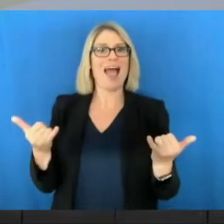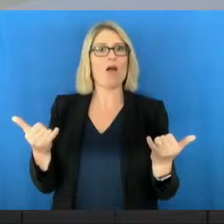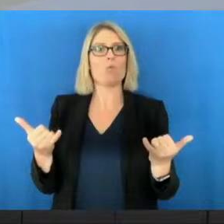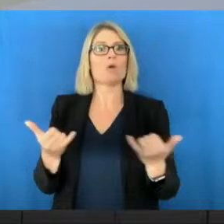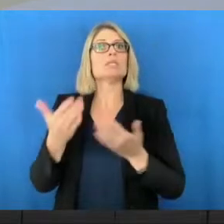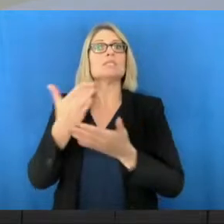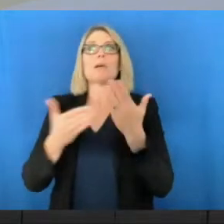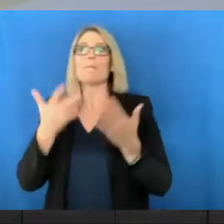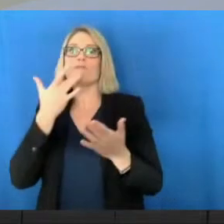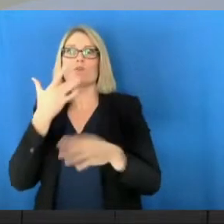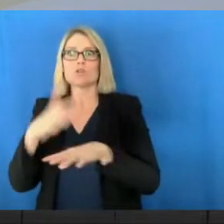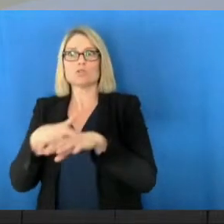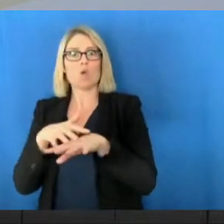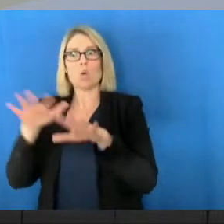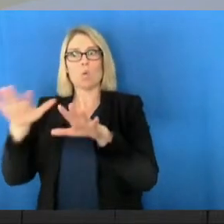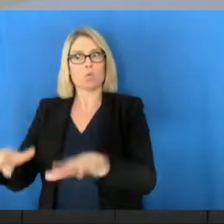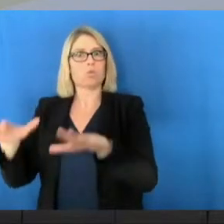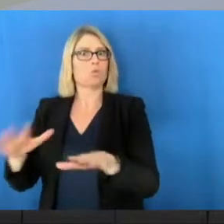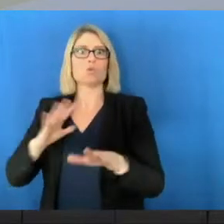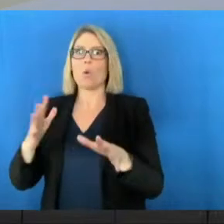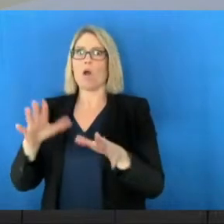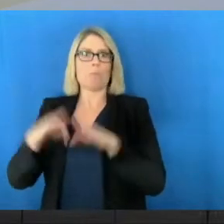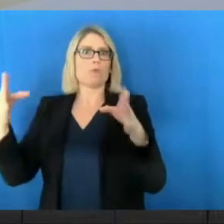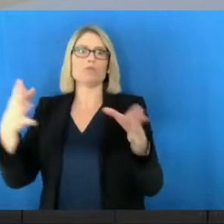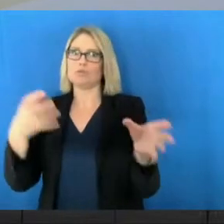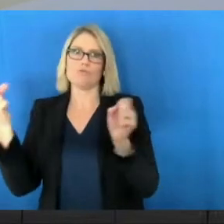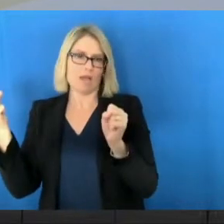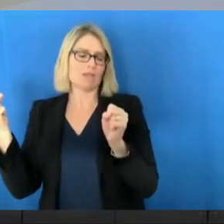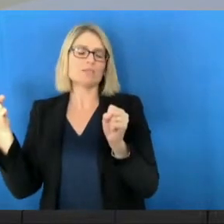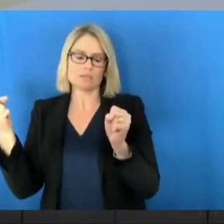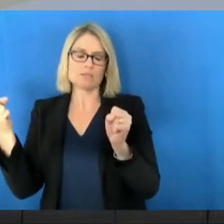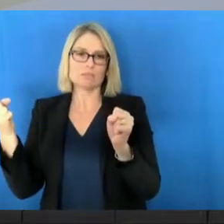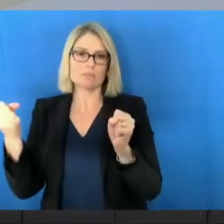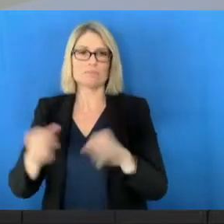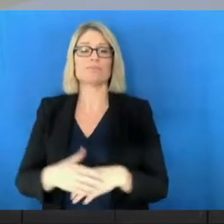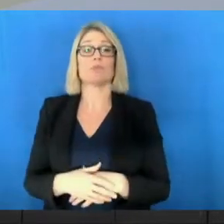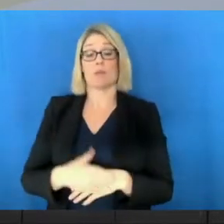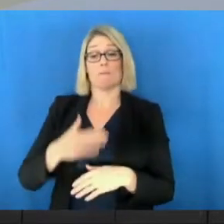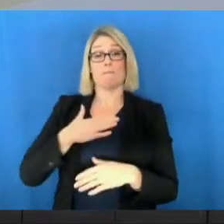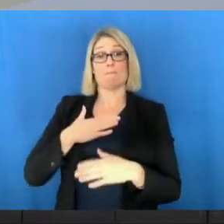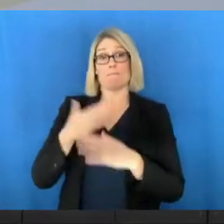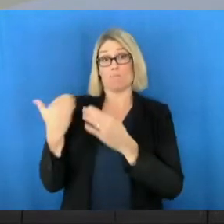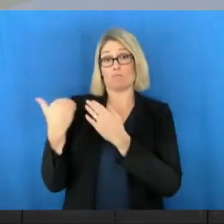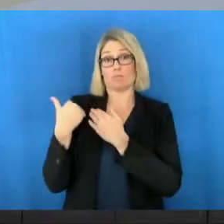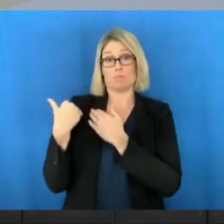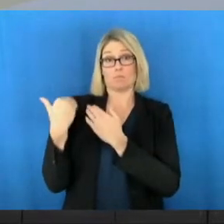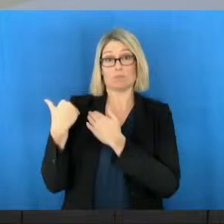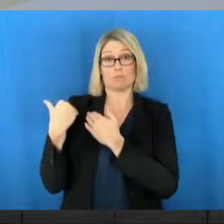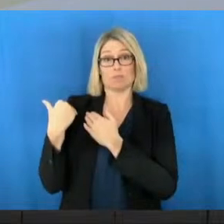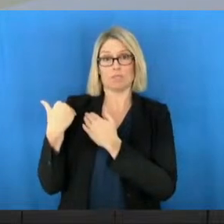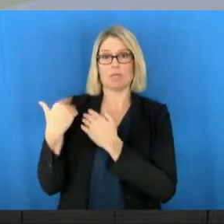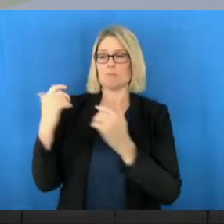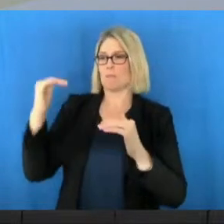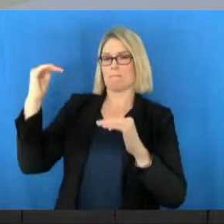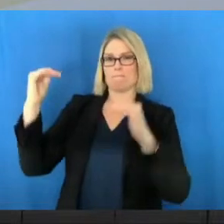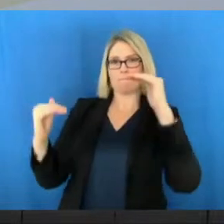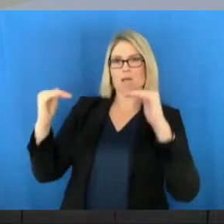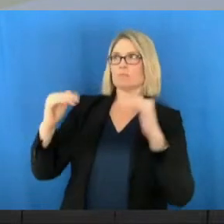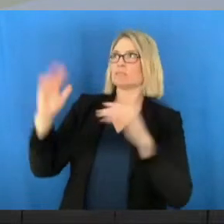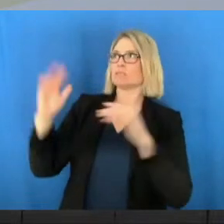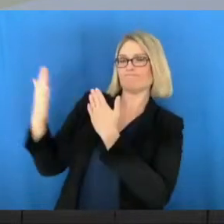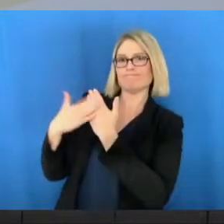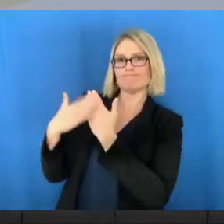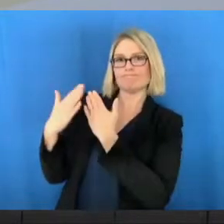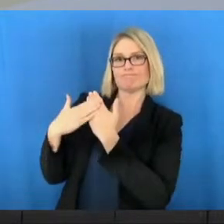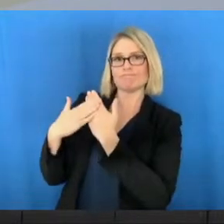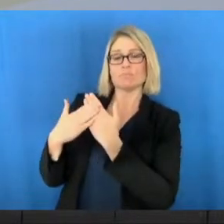slower. I know it is part of our responsibility to provide balanced advice, balancing